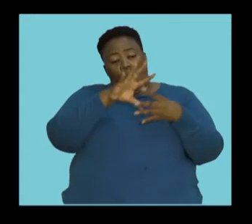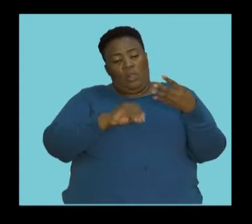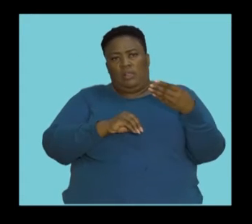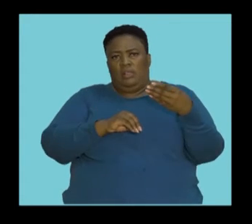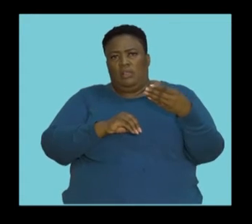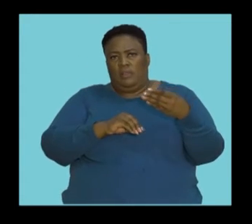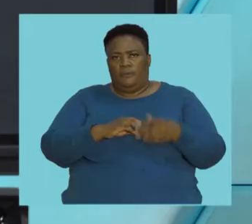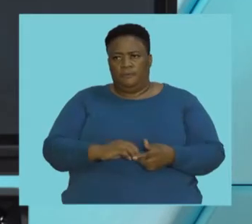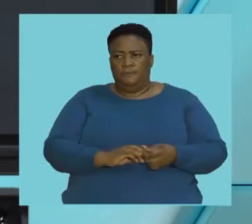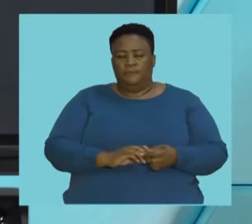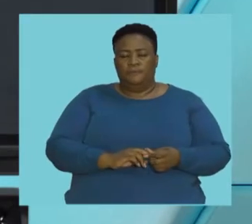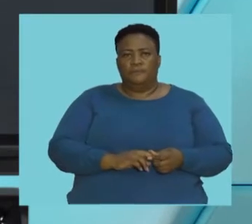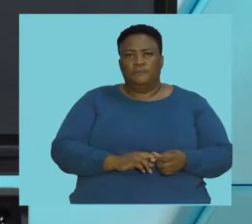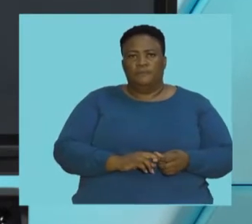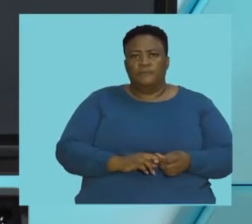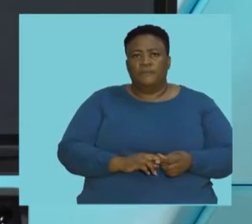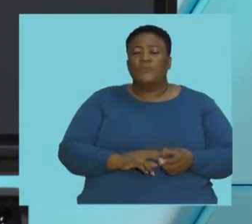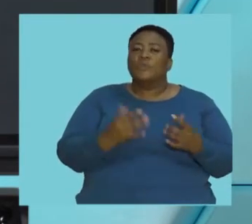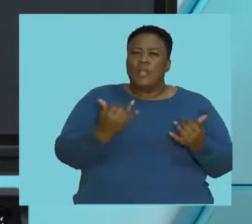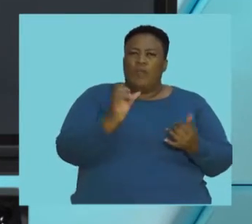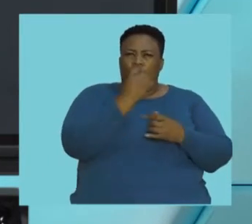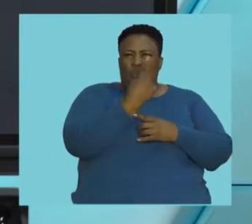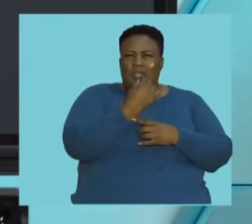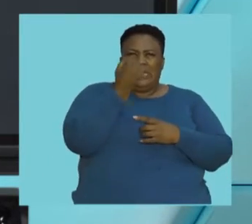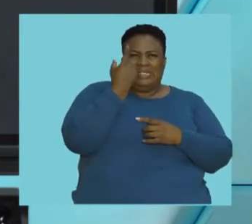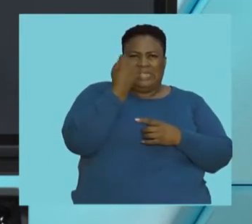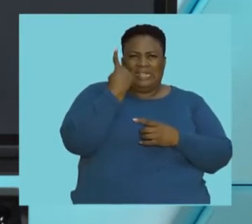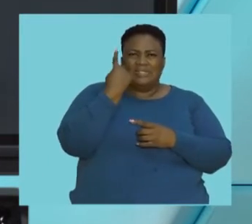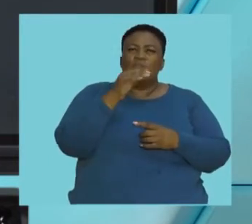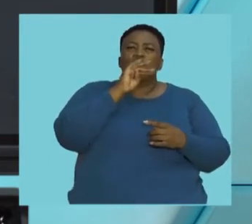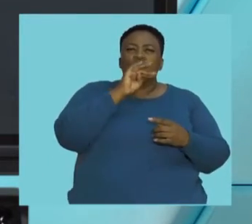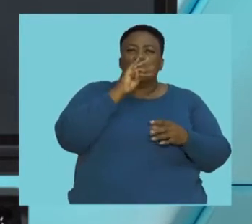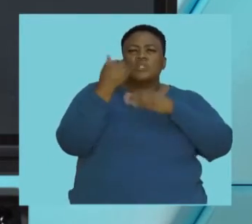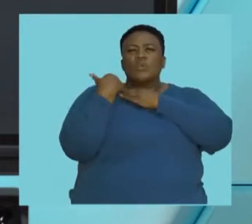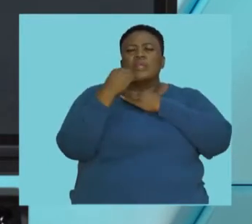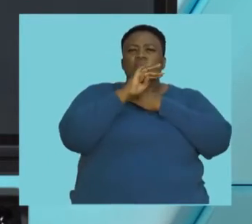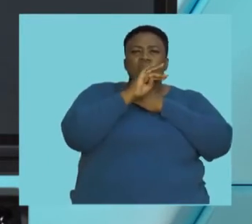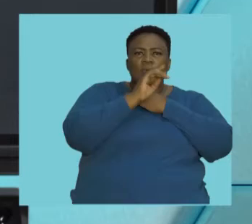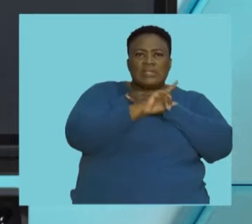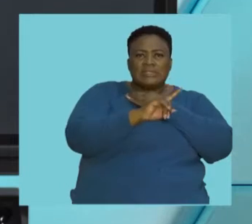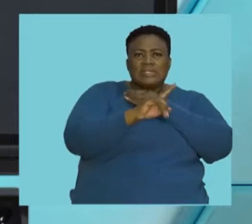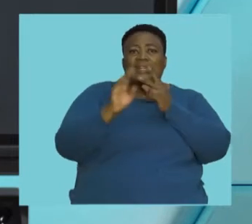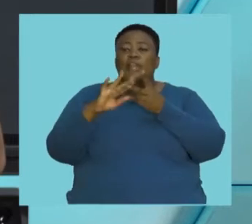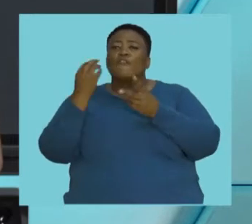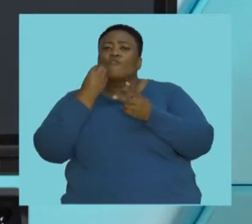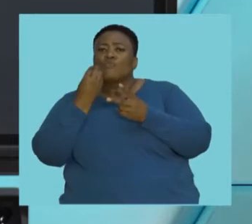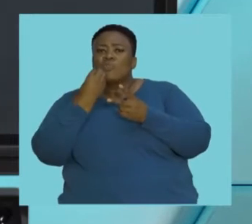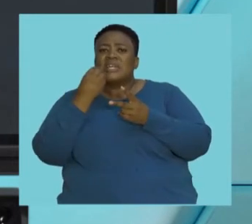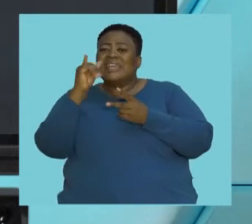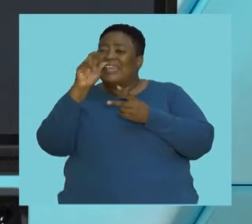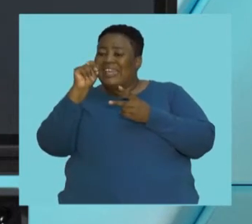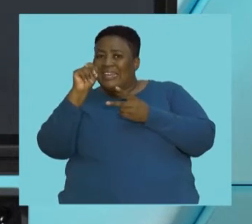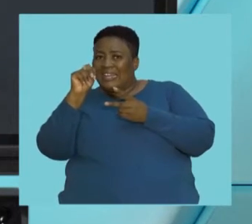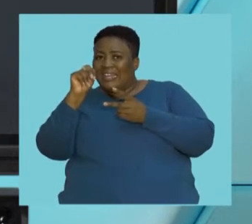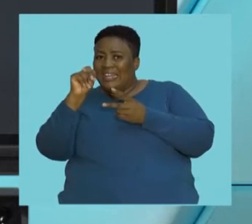guys, let's kind of understand exactly what we mean by food security and food insecurity. And so we'll try